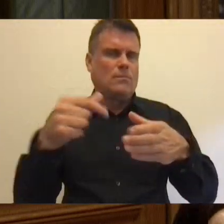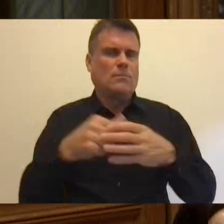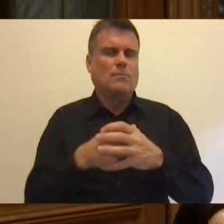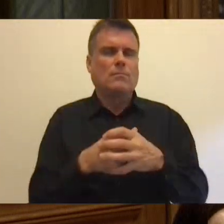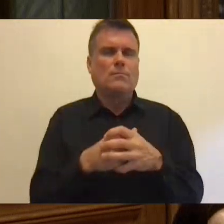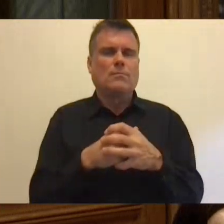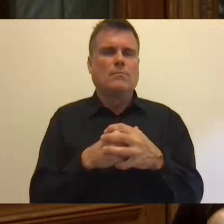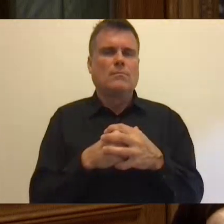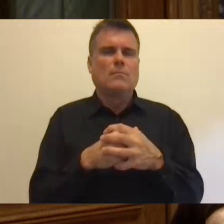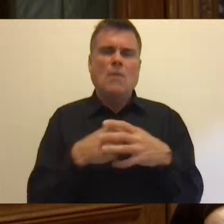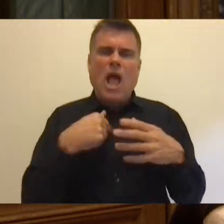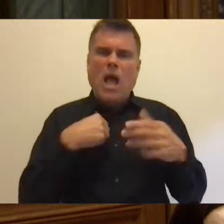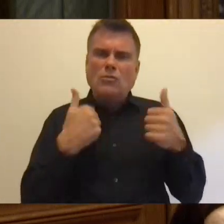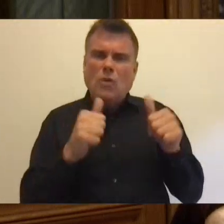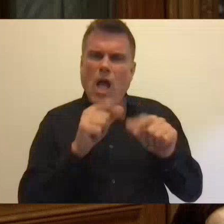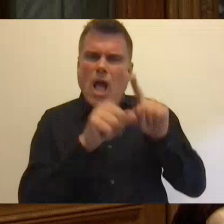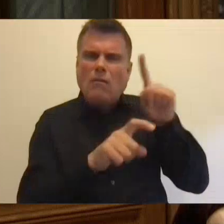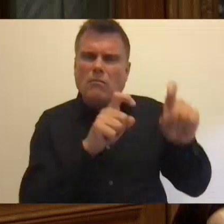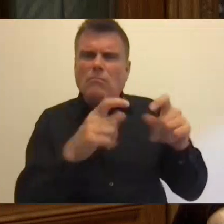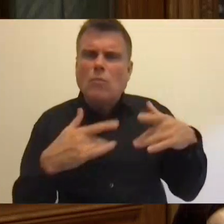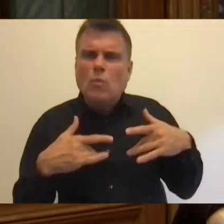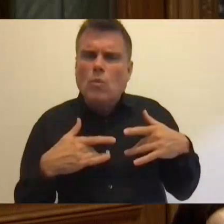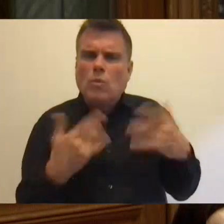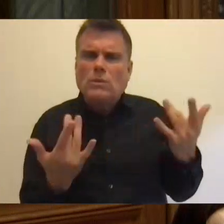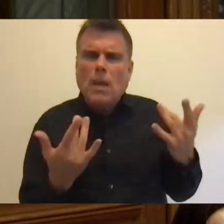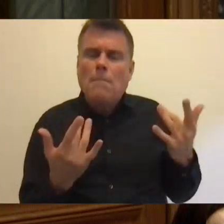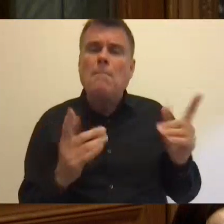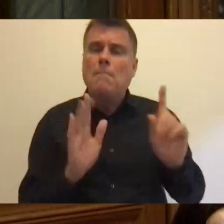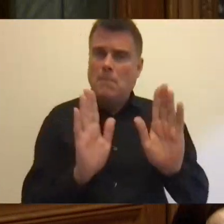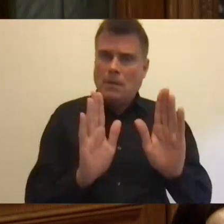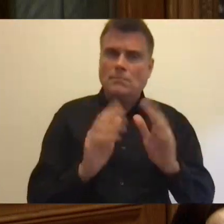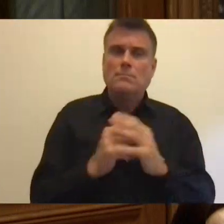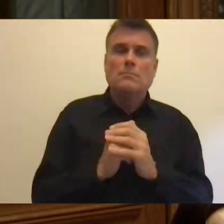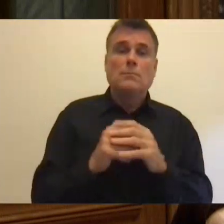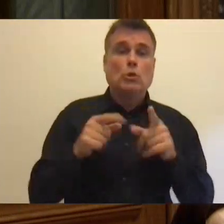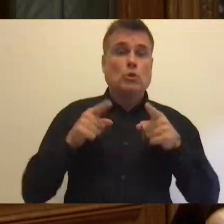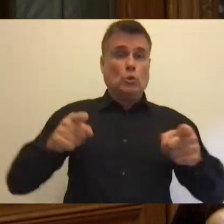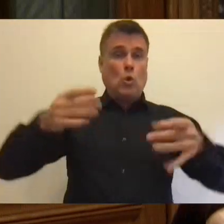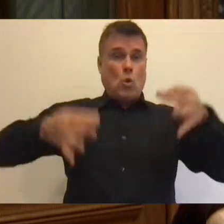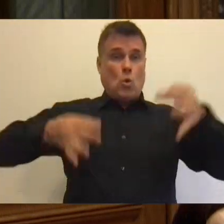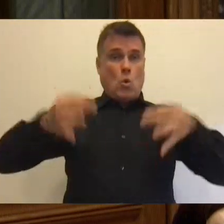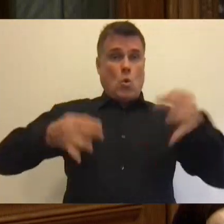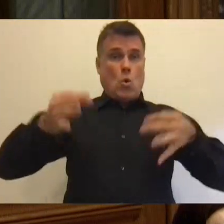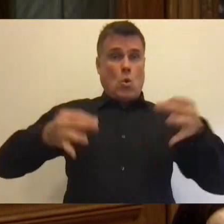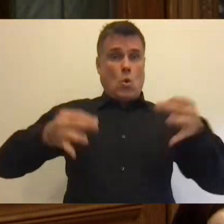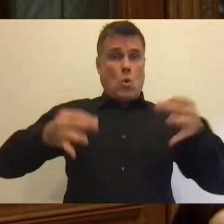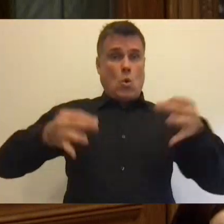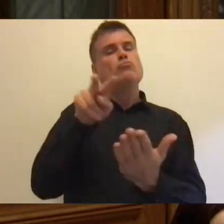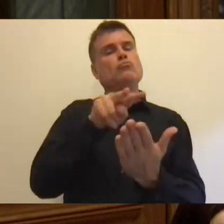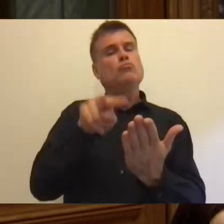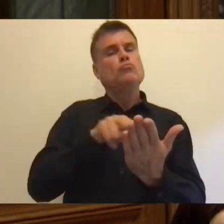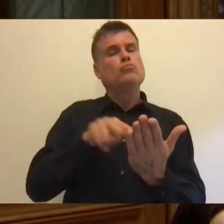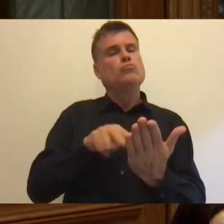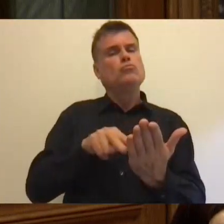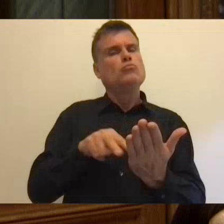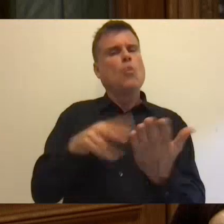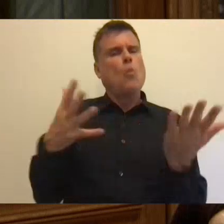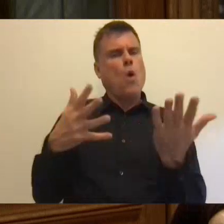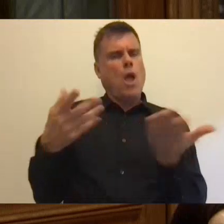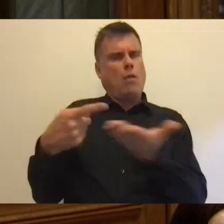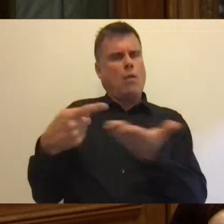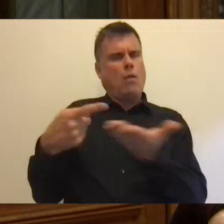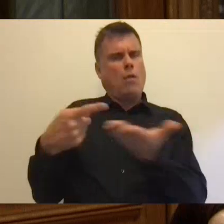transcripts released during court proceedings illustrate perfectly how the RCMP's CURG unit has dehumanized Indigenous